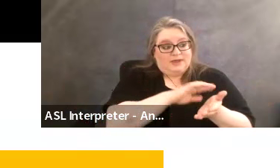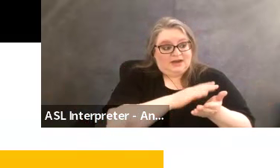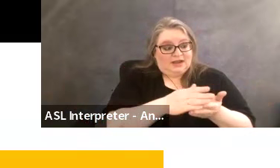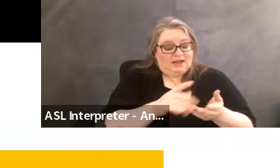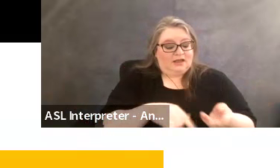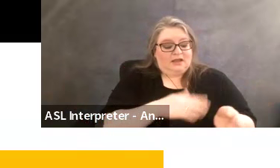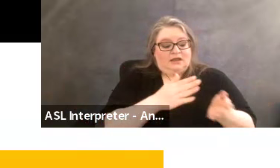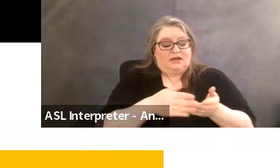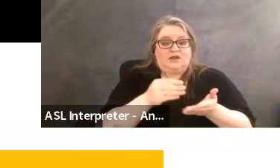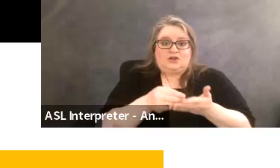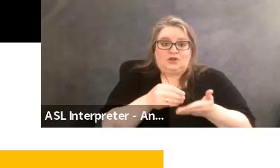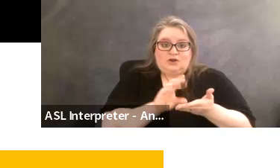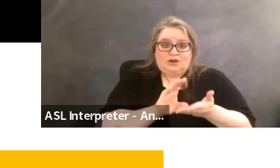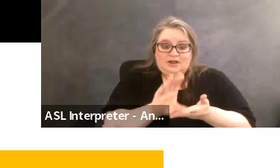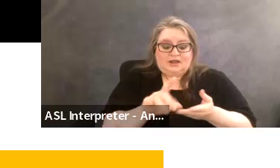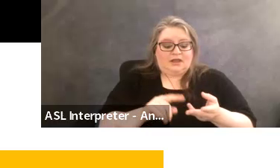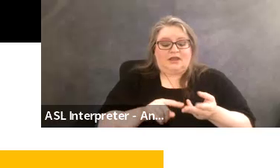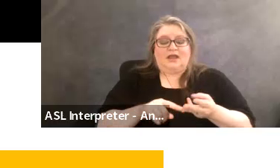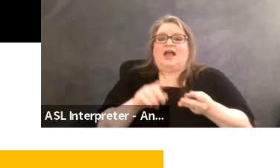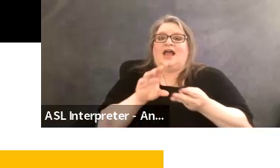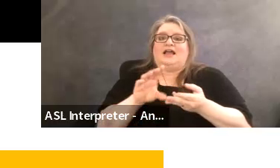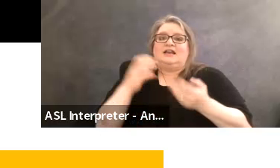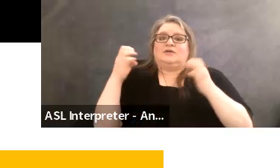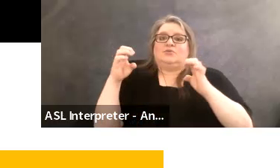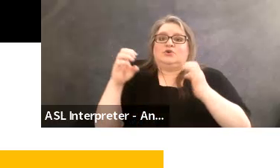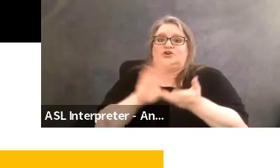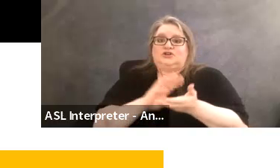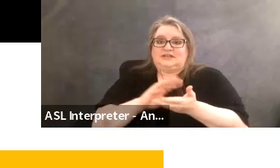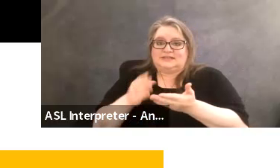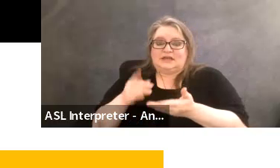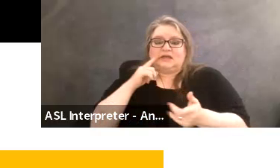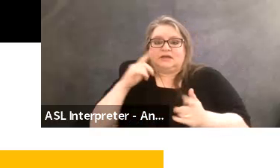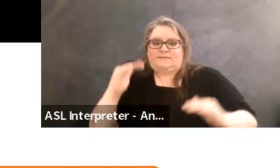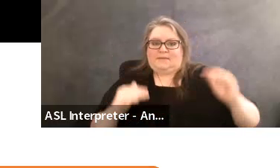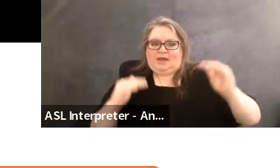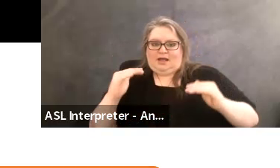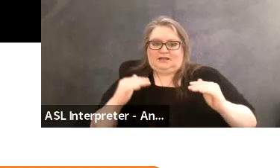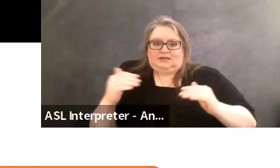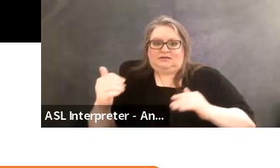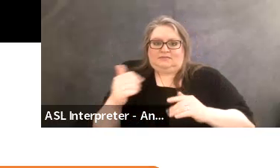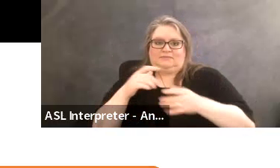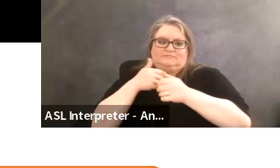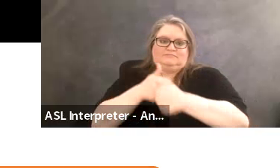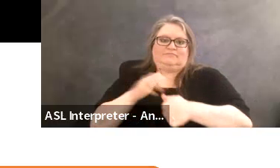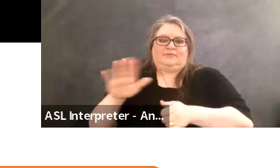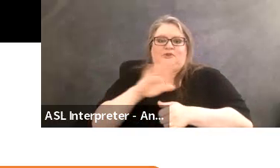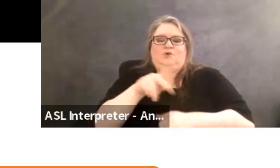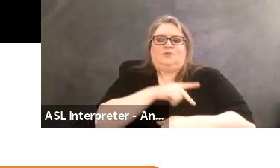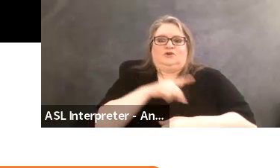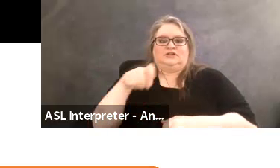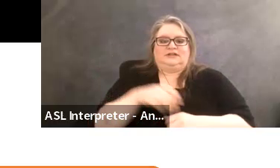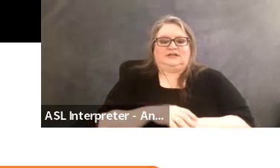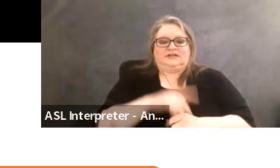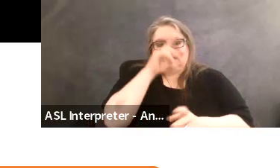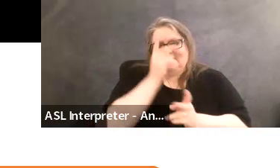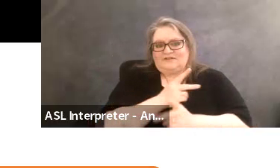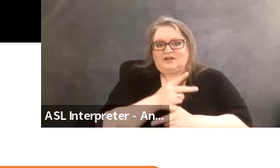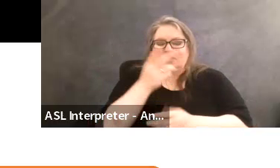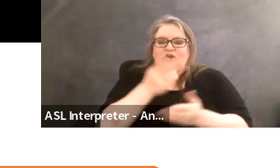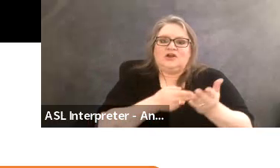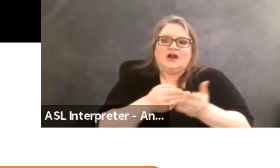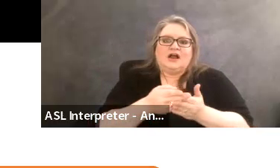pile, and your emergency spending pile. Balance them out according to your own personal needs. You need to figure out what your honest value